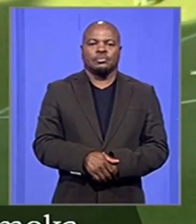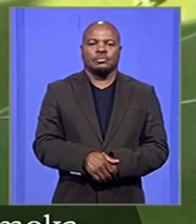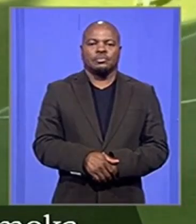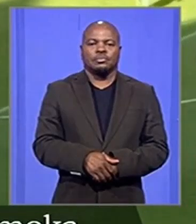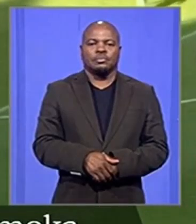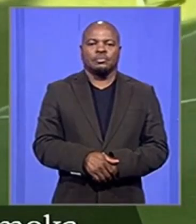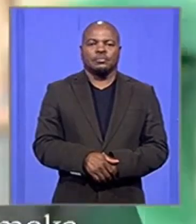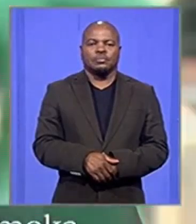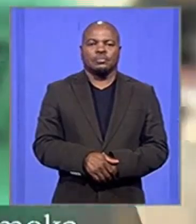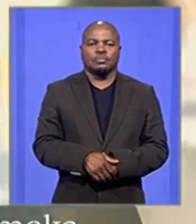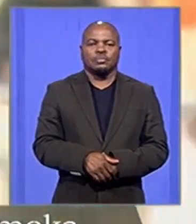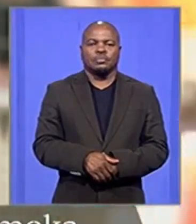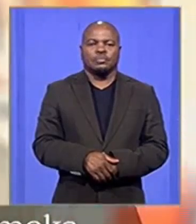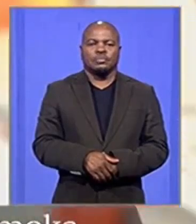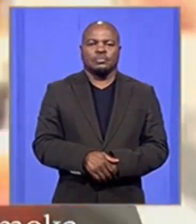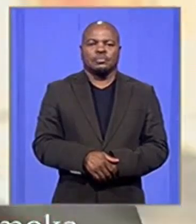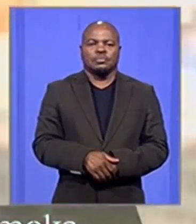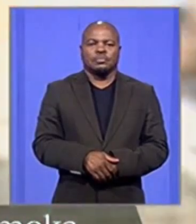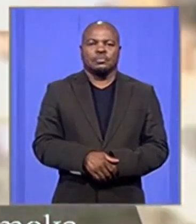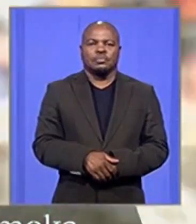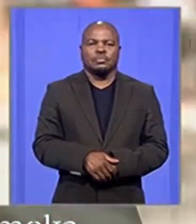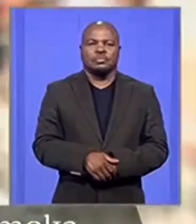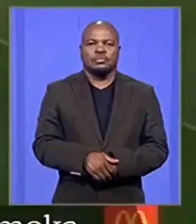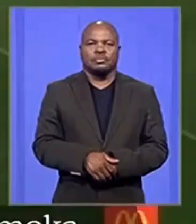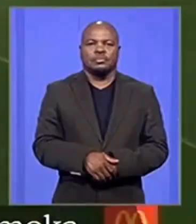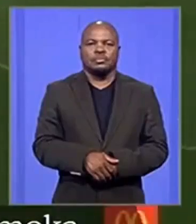Let's put that onto the roof of the net.